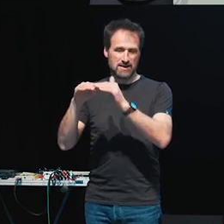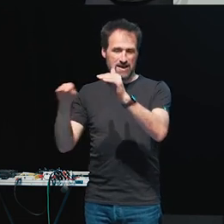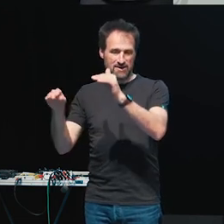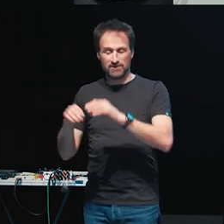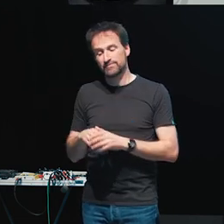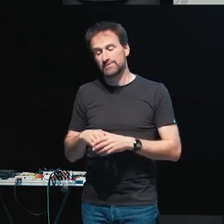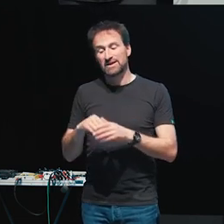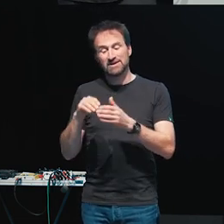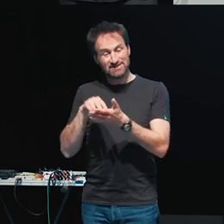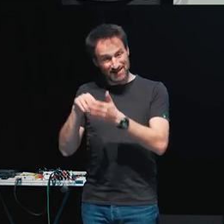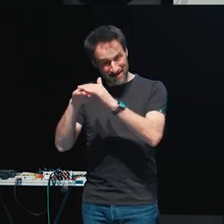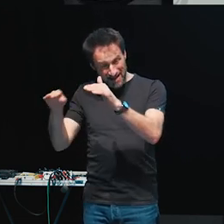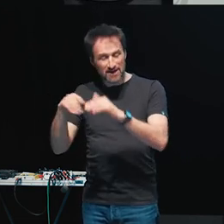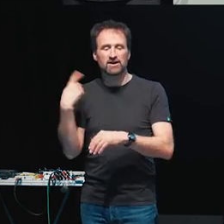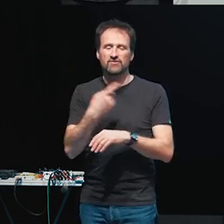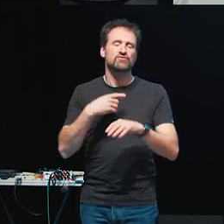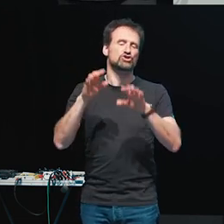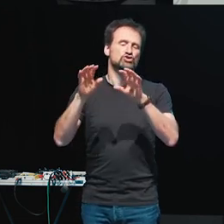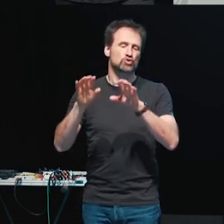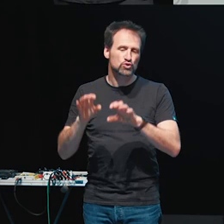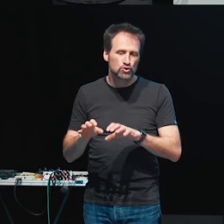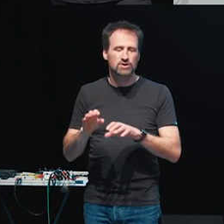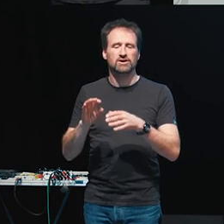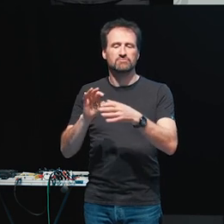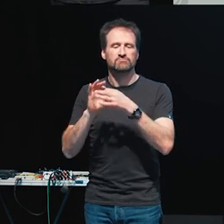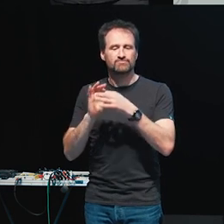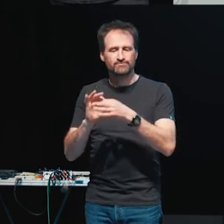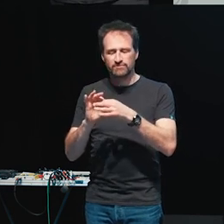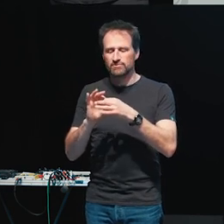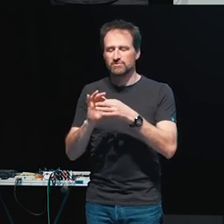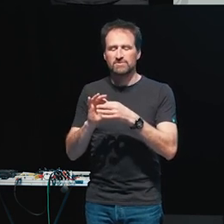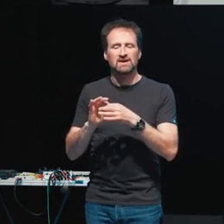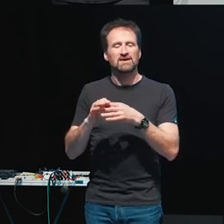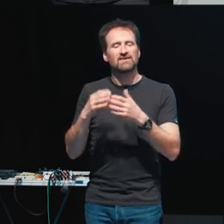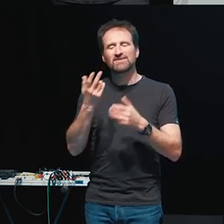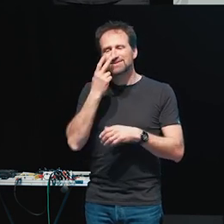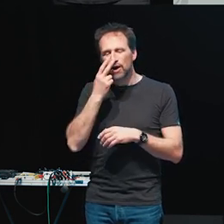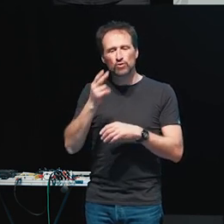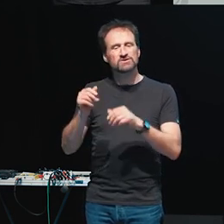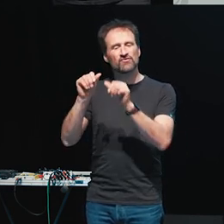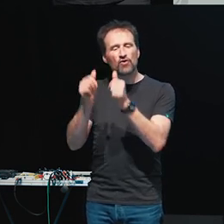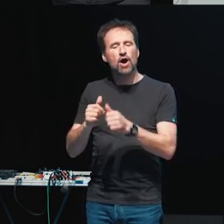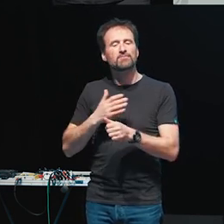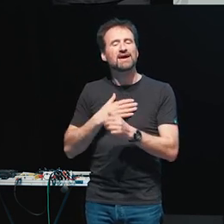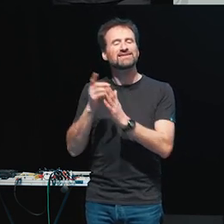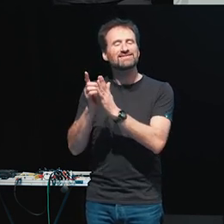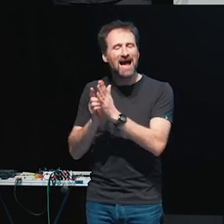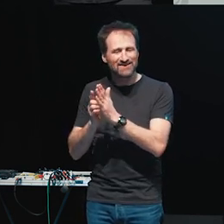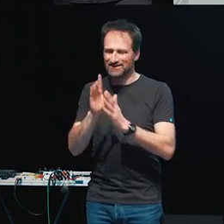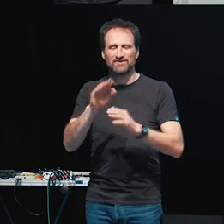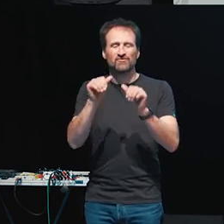of state layer, we will structure it following shape of your data, not shape of your